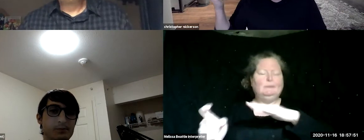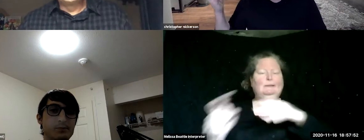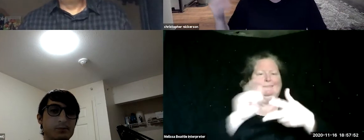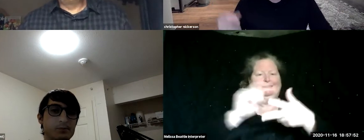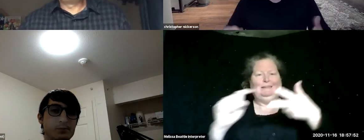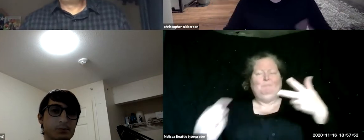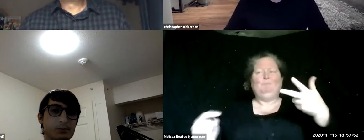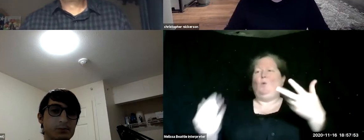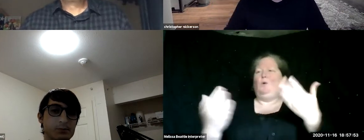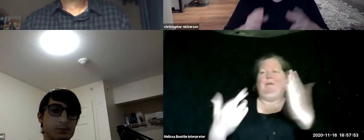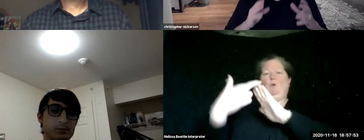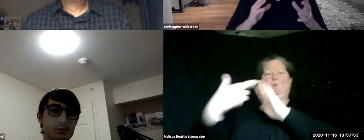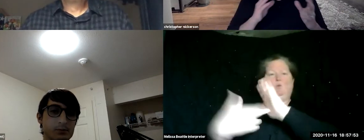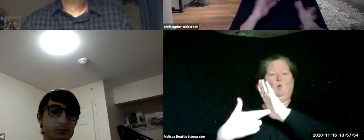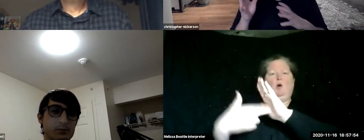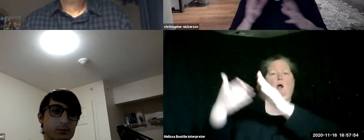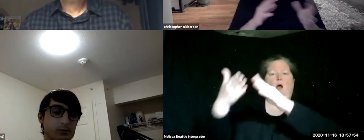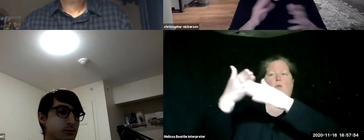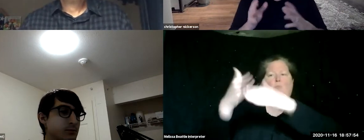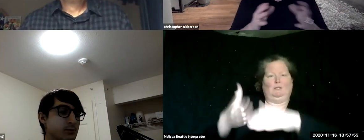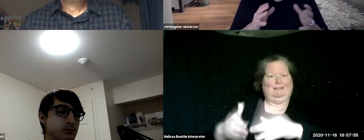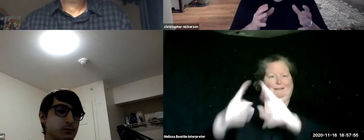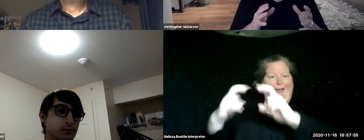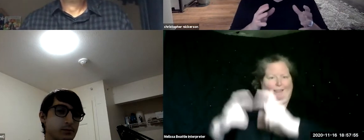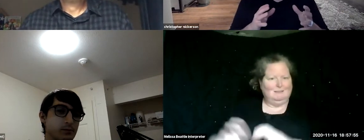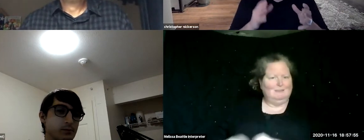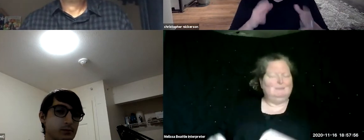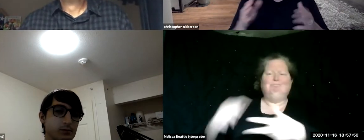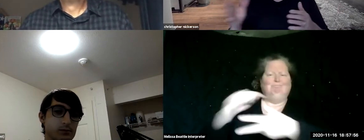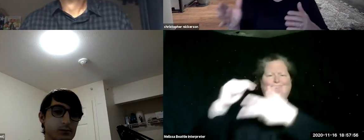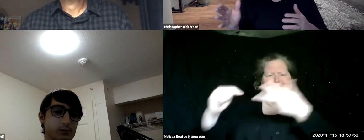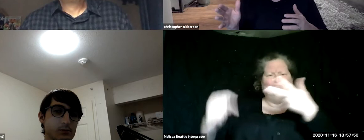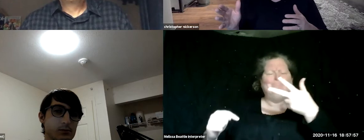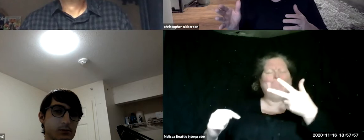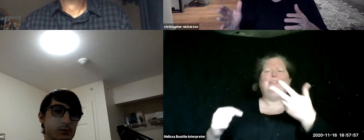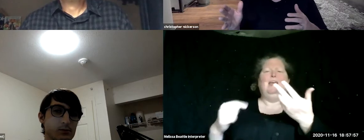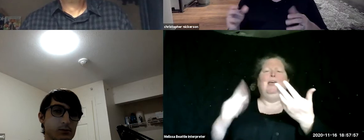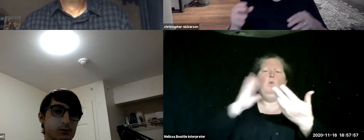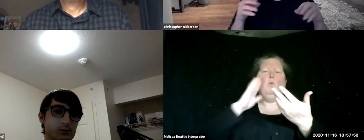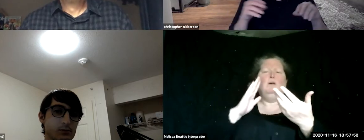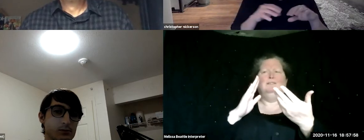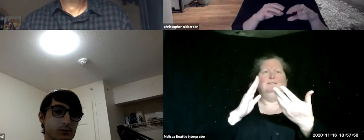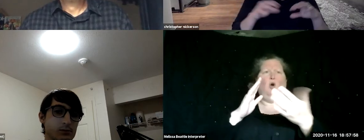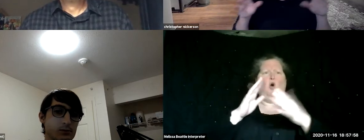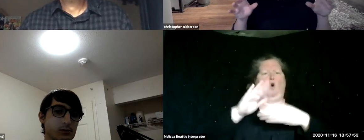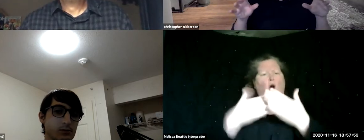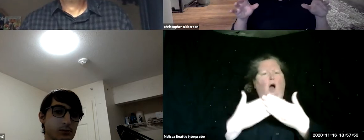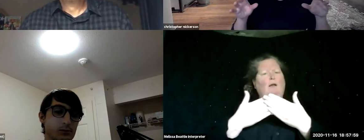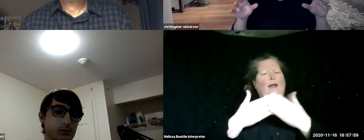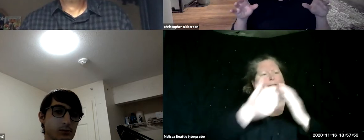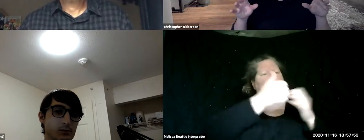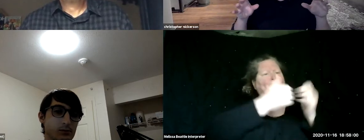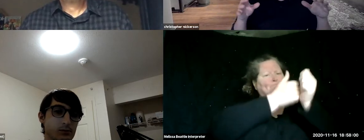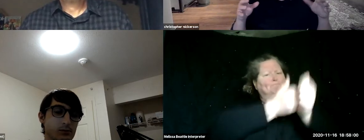rule parsing analysis or something like that. Like all of those have all these different venues of what job you're going to go into. But I think if you take a couple of